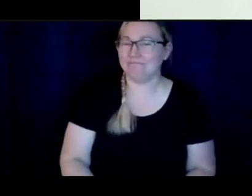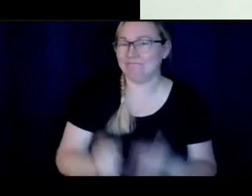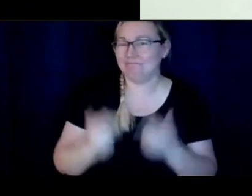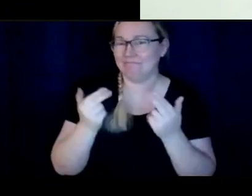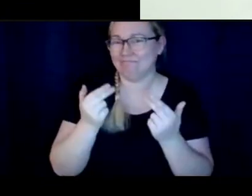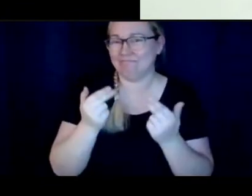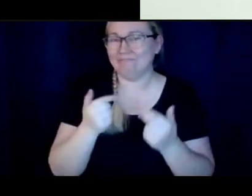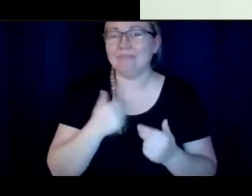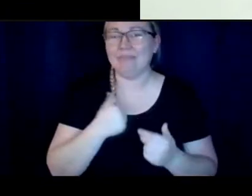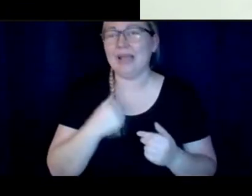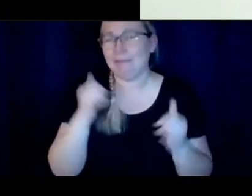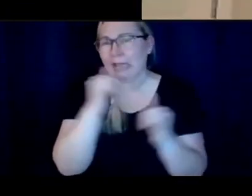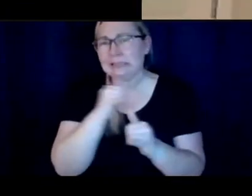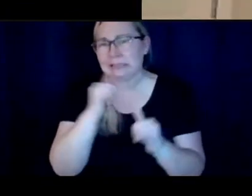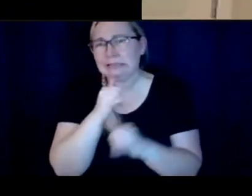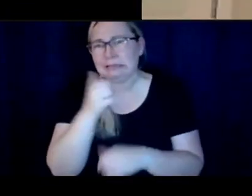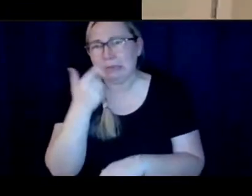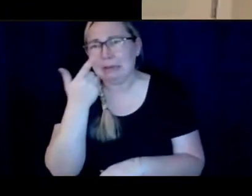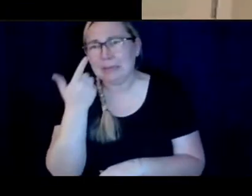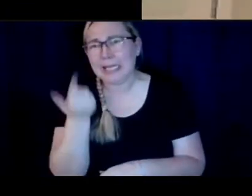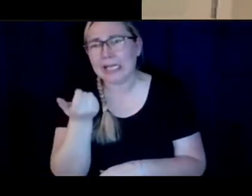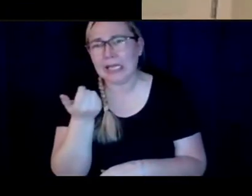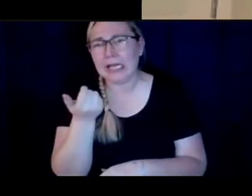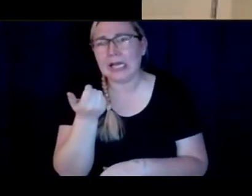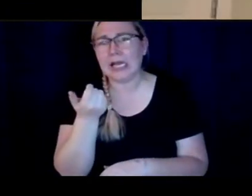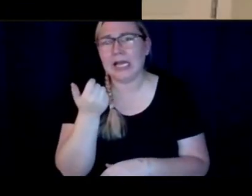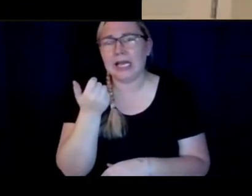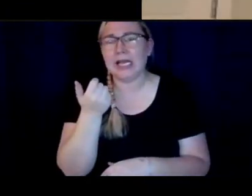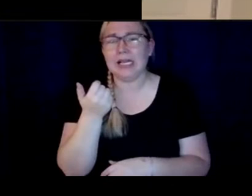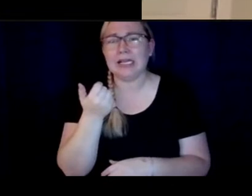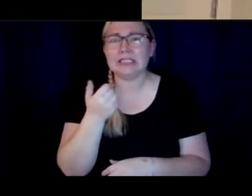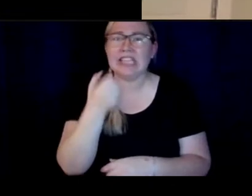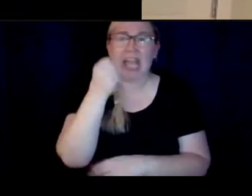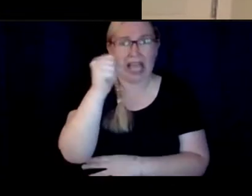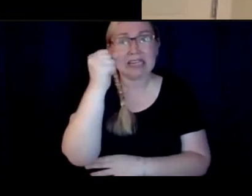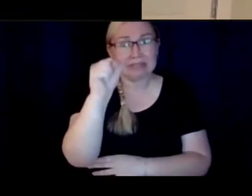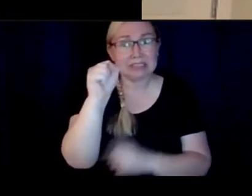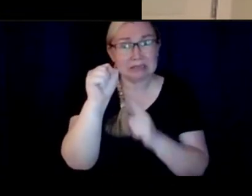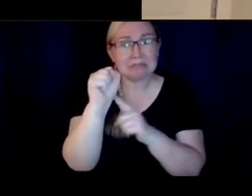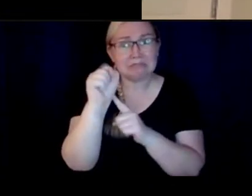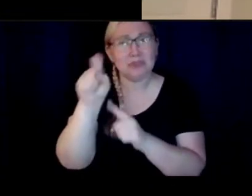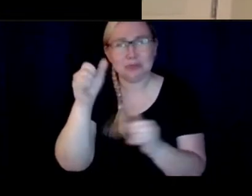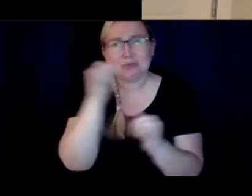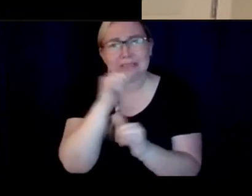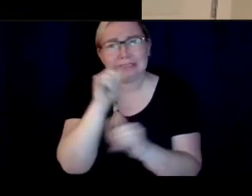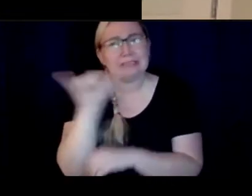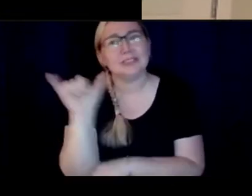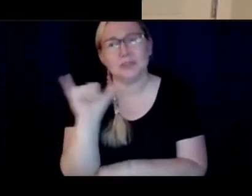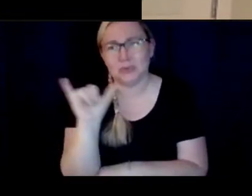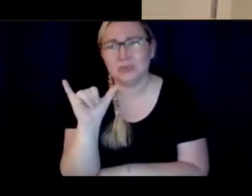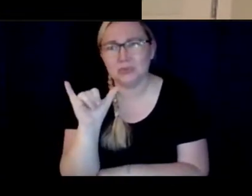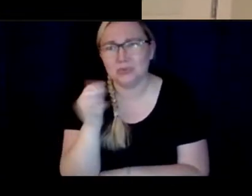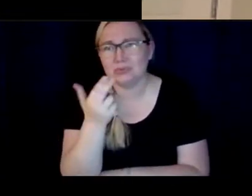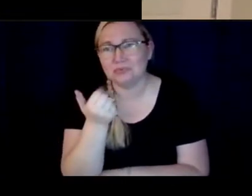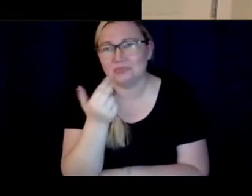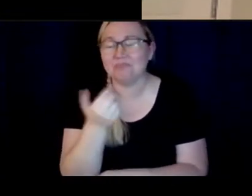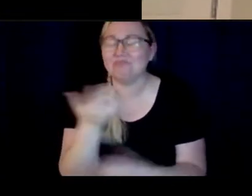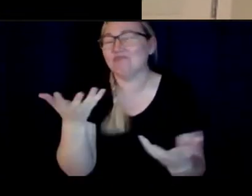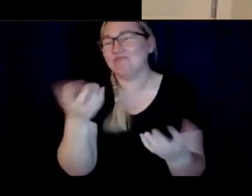I'm getting very silly because what? Activism should be silly. So